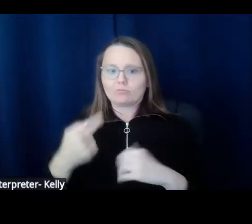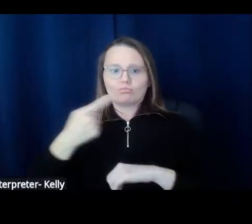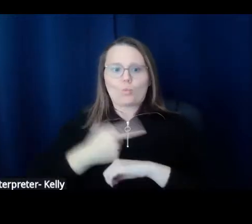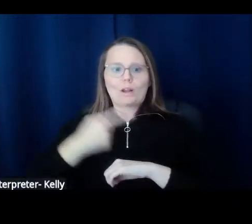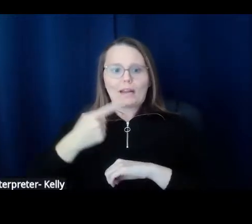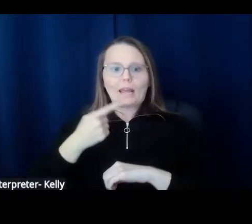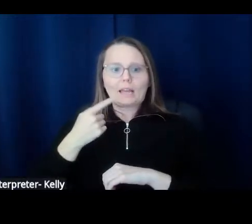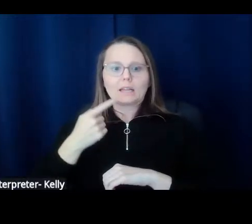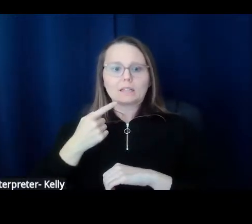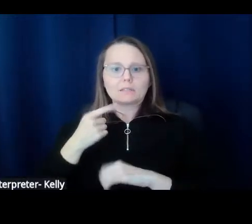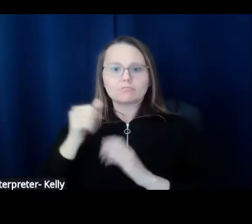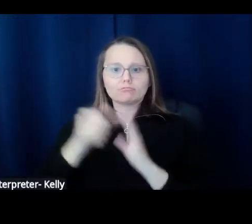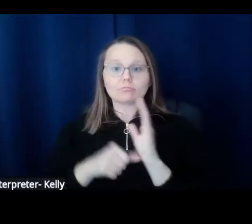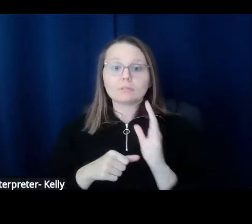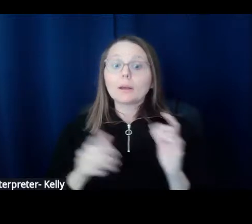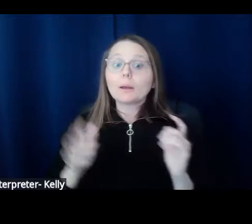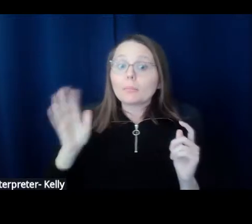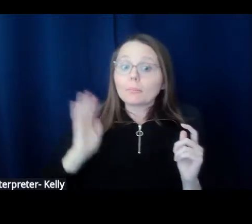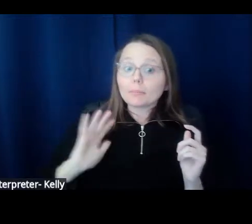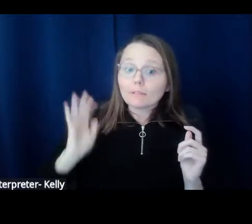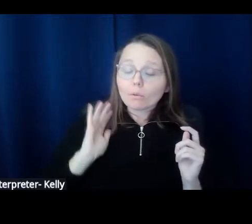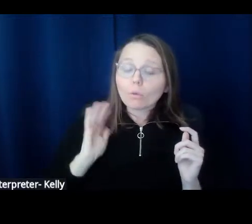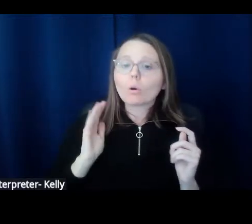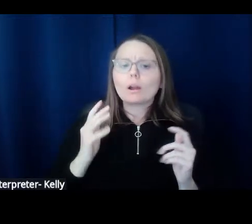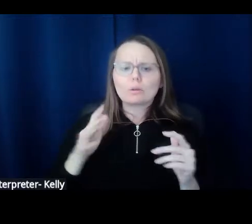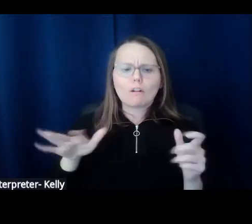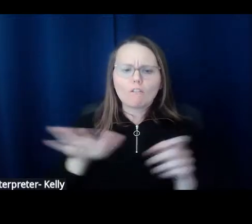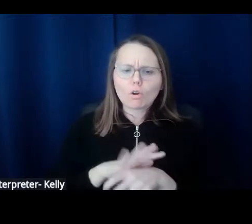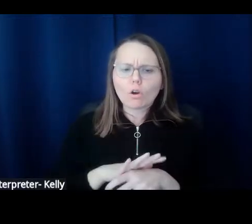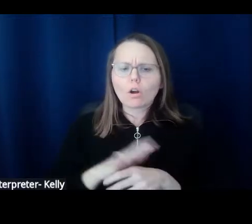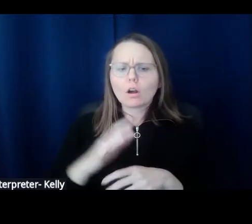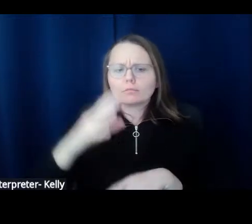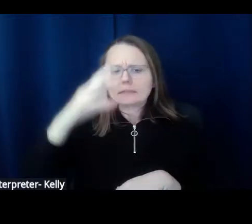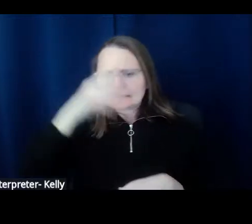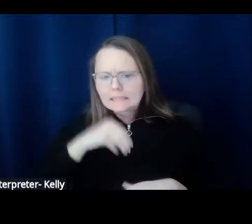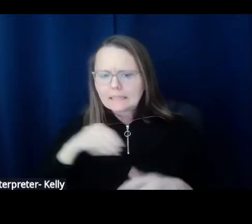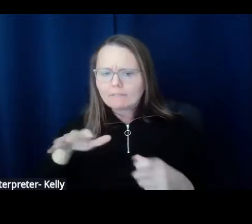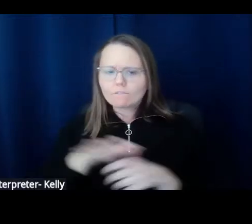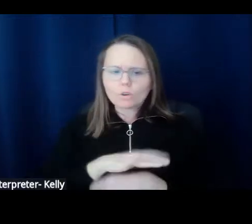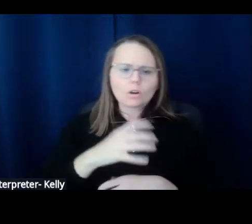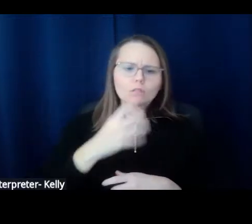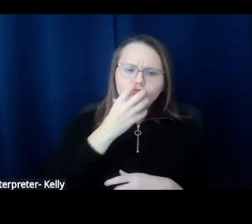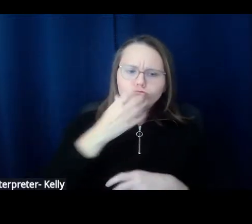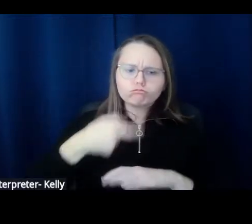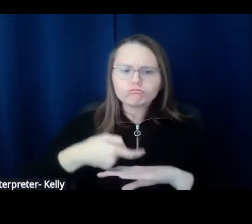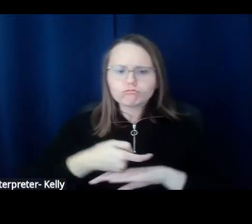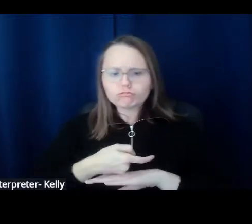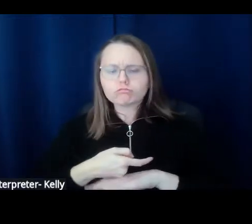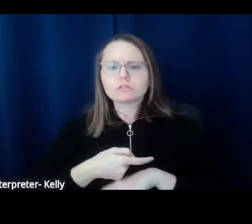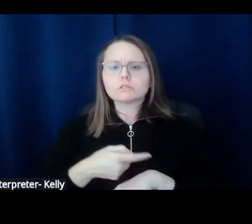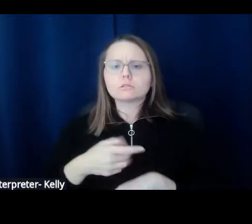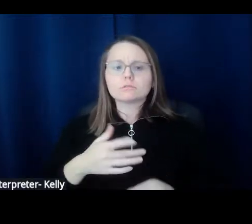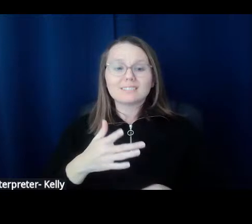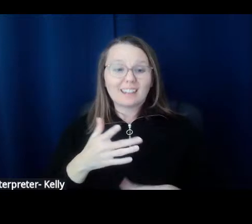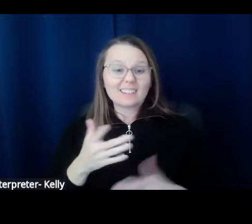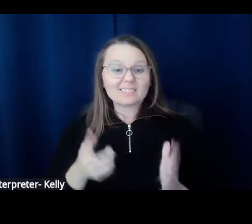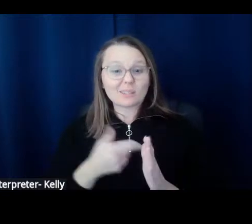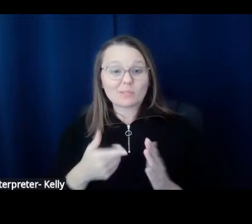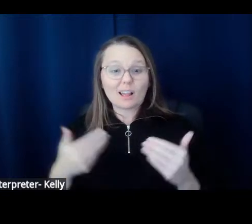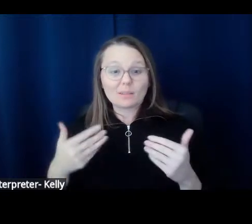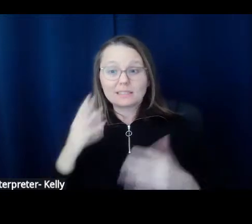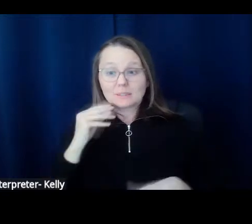Evgeny, it was lots of anesthesia, and I mean, it also had his effect. So there were cardio problems after that,